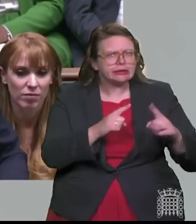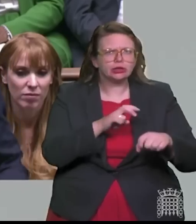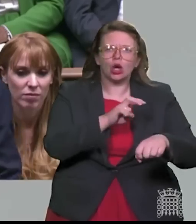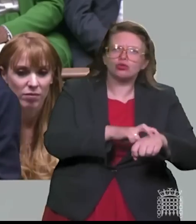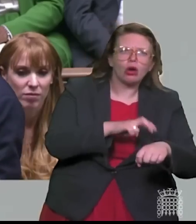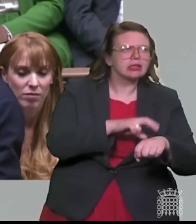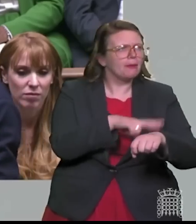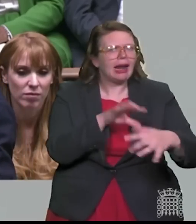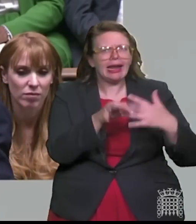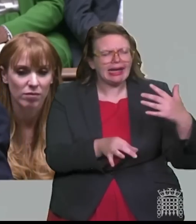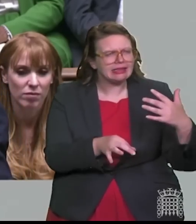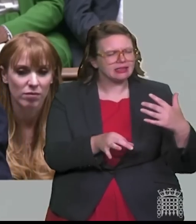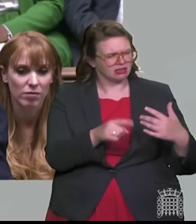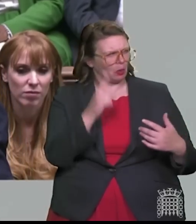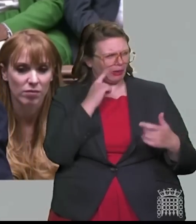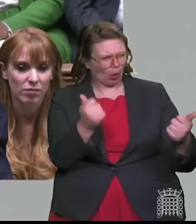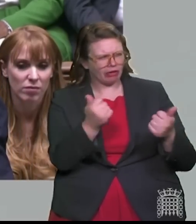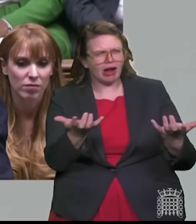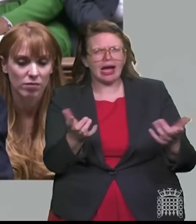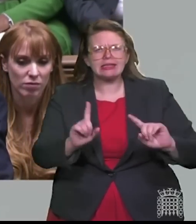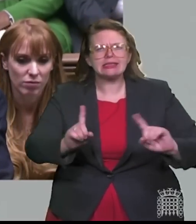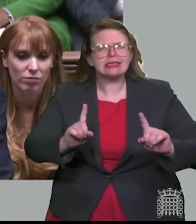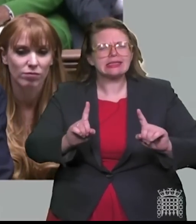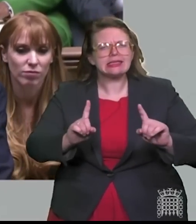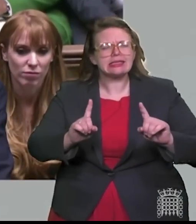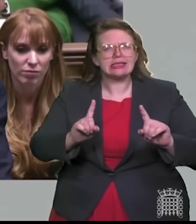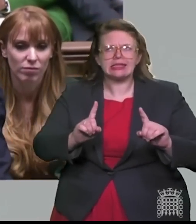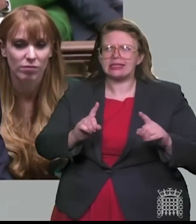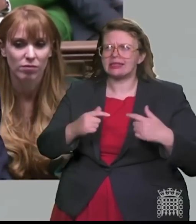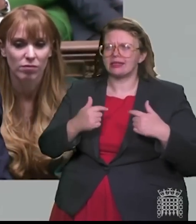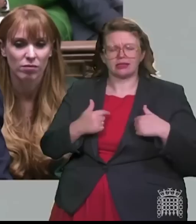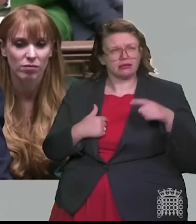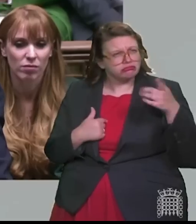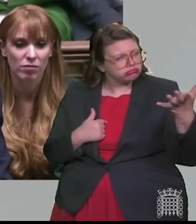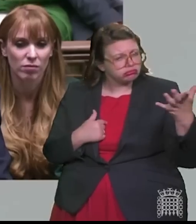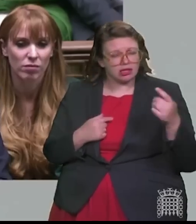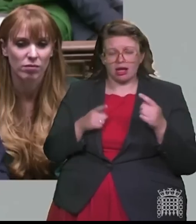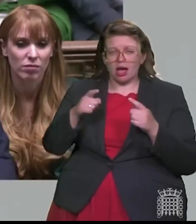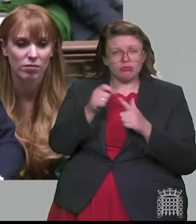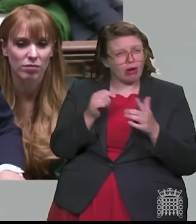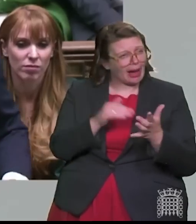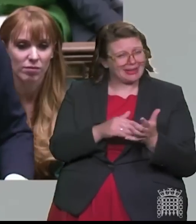fear not, because speeding into the void left by the Prime Minister comes the Home Secretary.